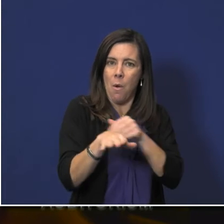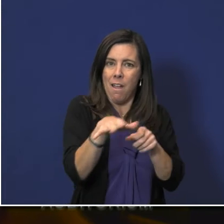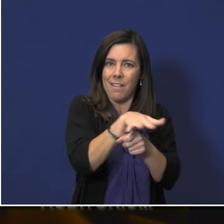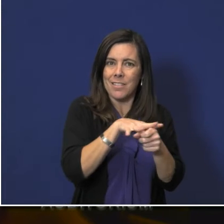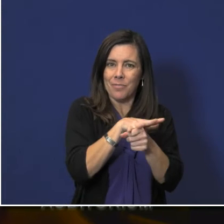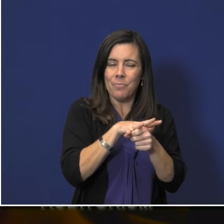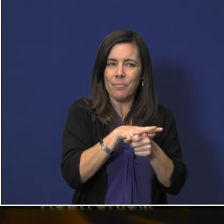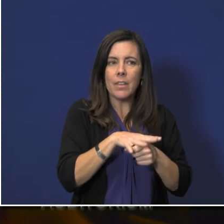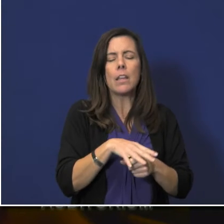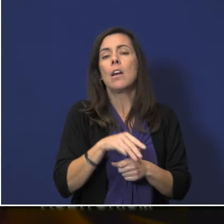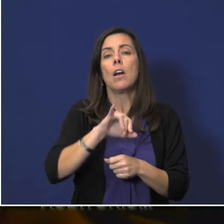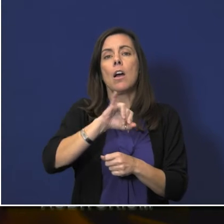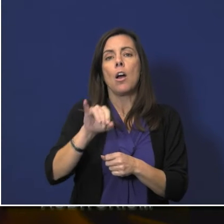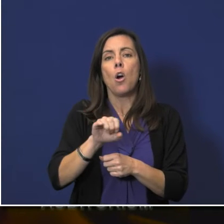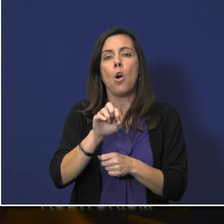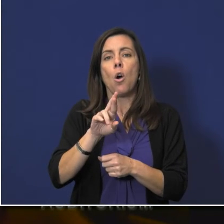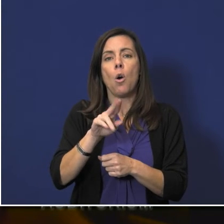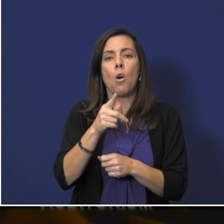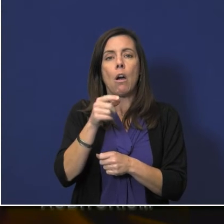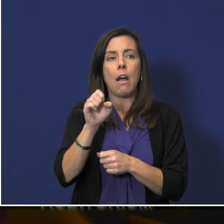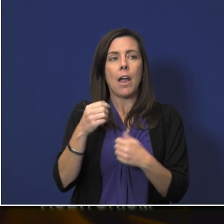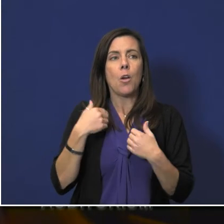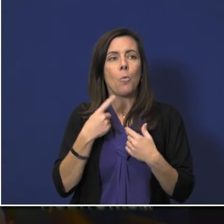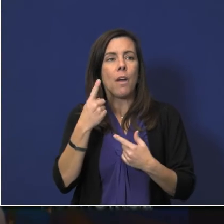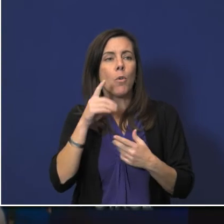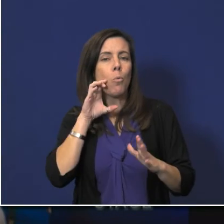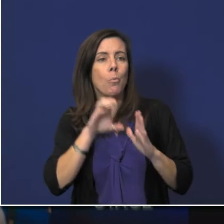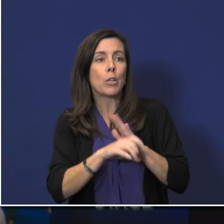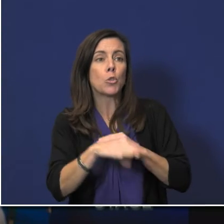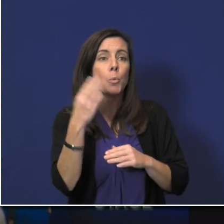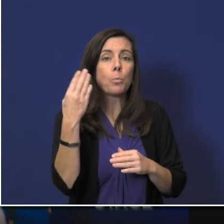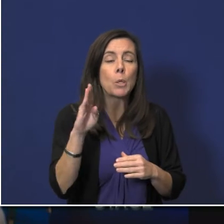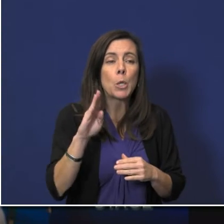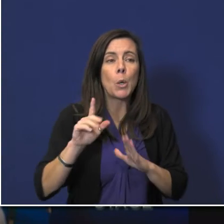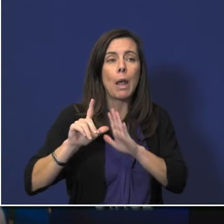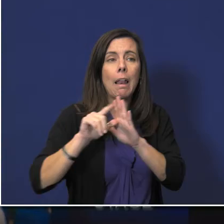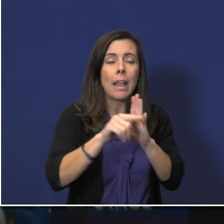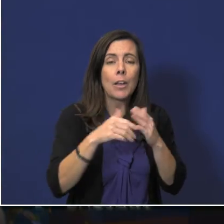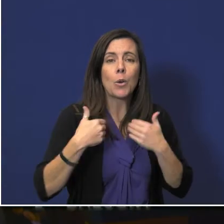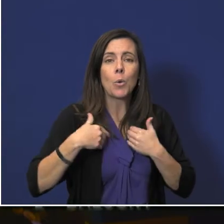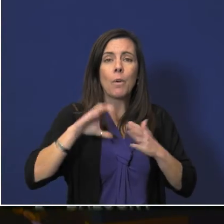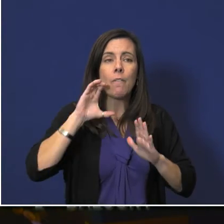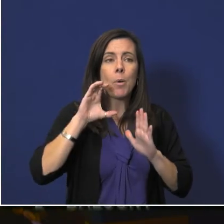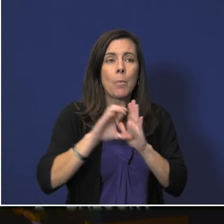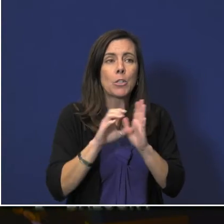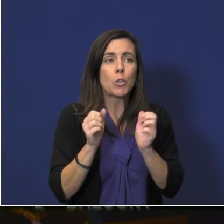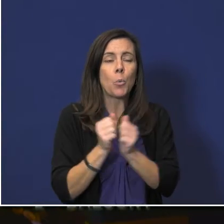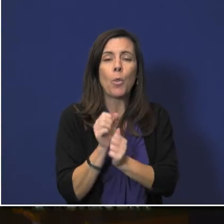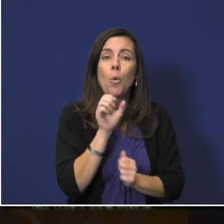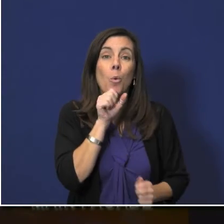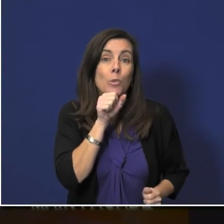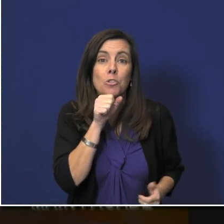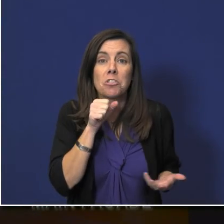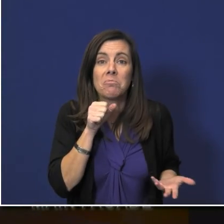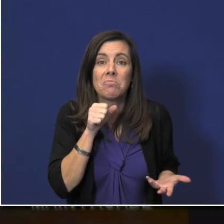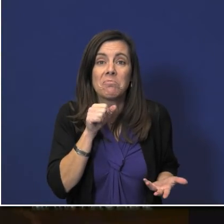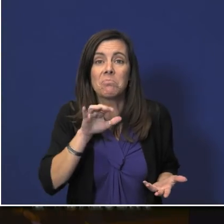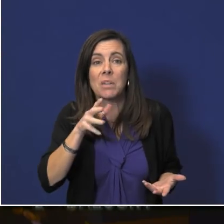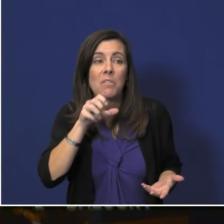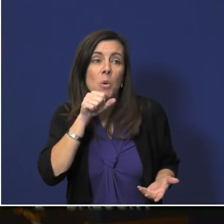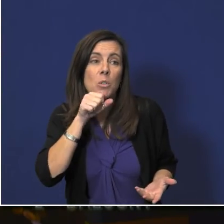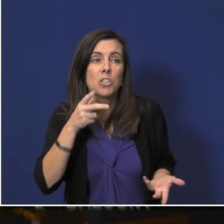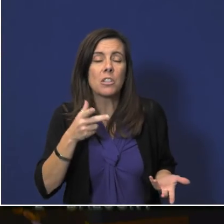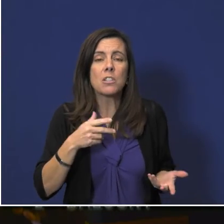so, Jorge, we have a couple images. One of them's with blue, and then we have another one later that's that has an orange tint to it. And so it